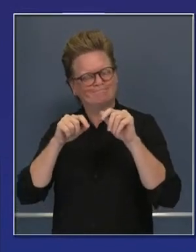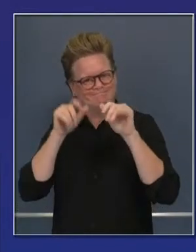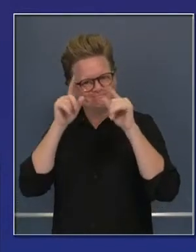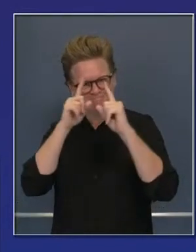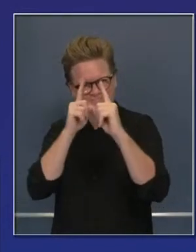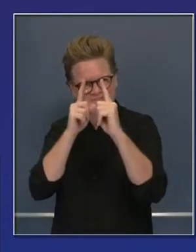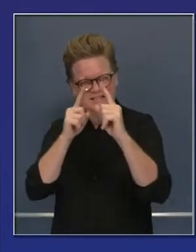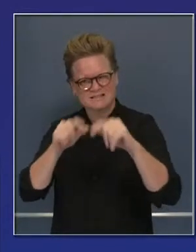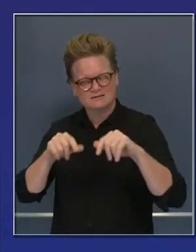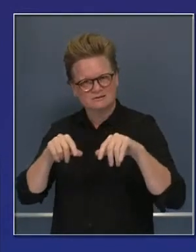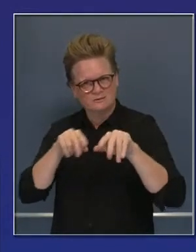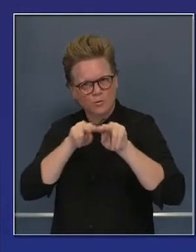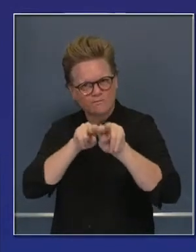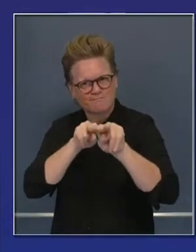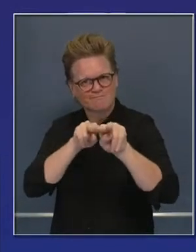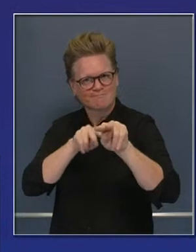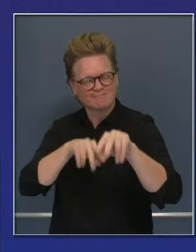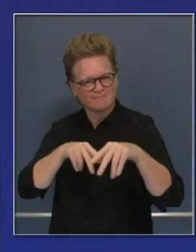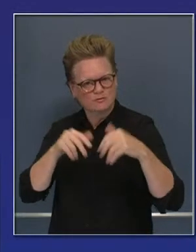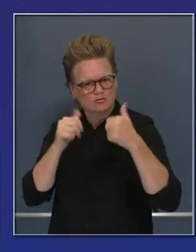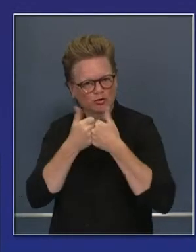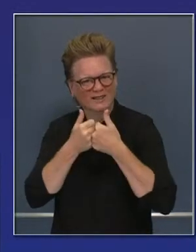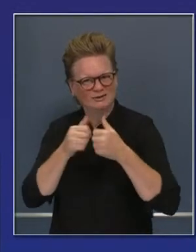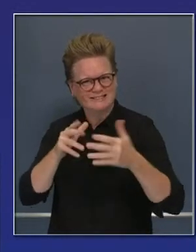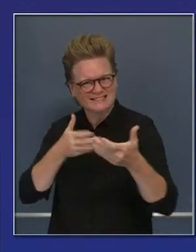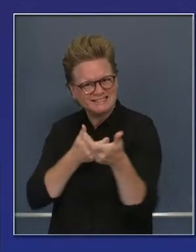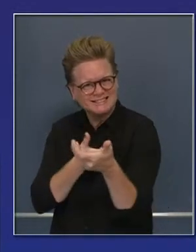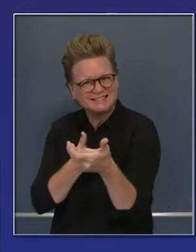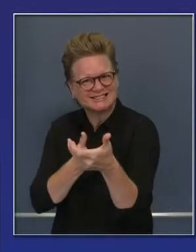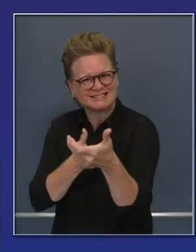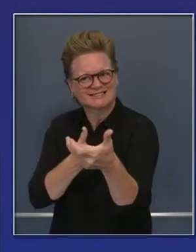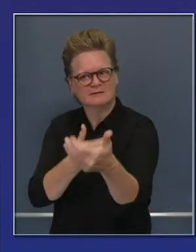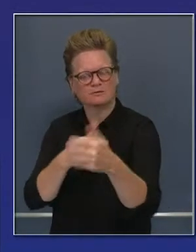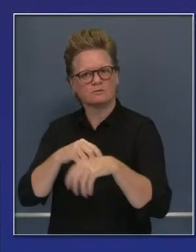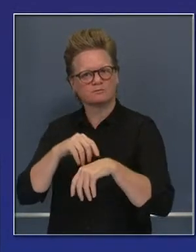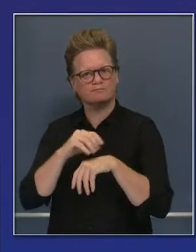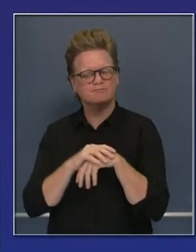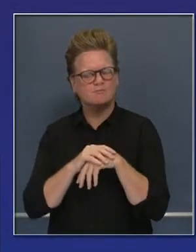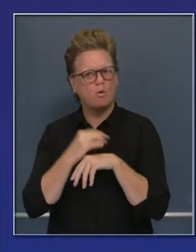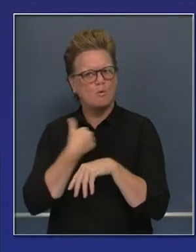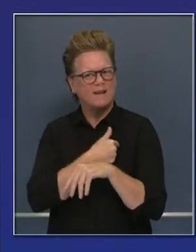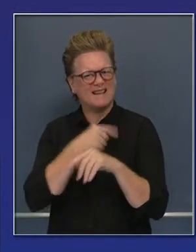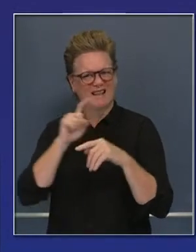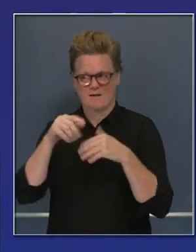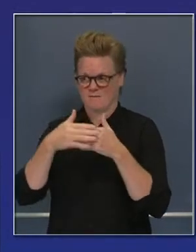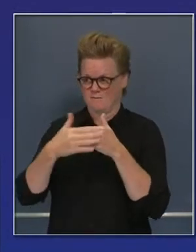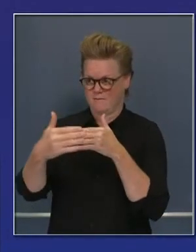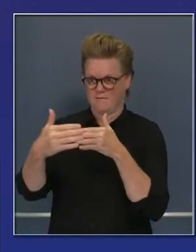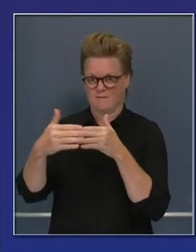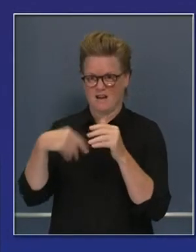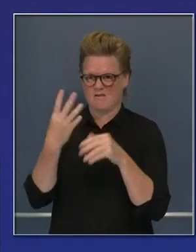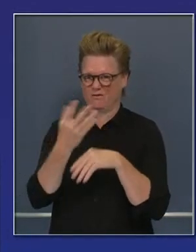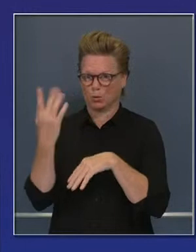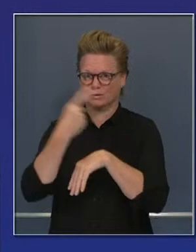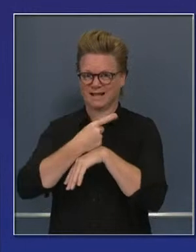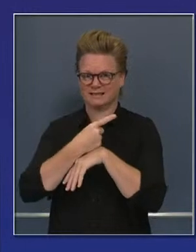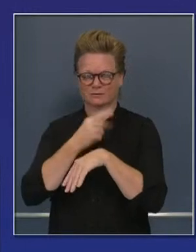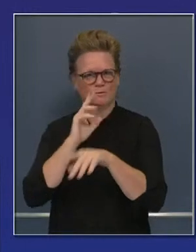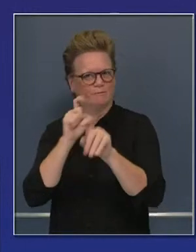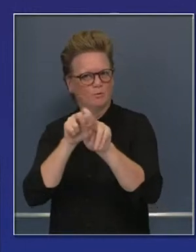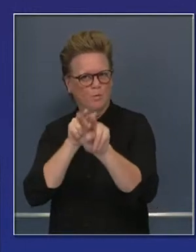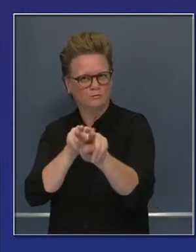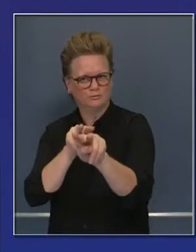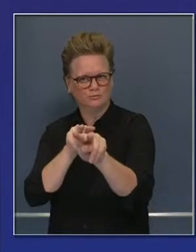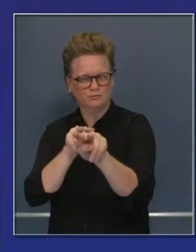what we anticipate over the next coming days, we have to be mindful that even with high containment numbers, those fires are